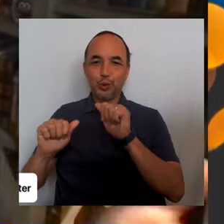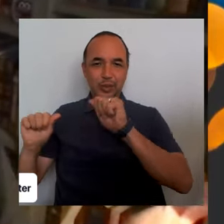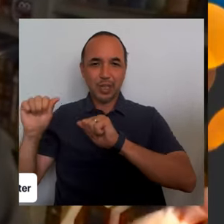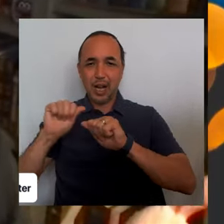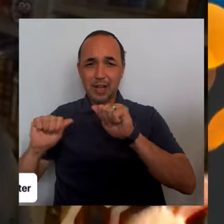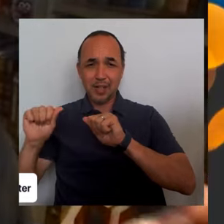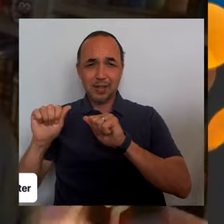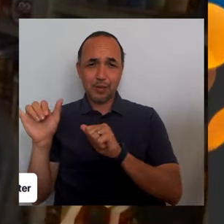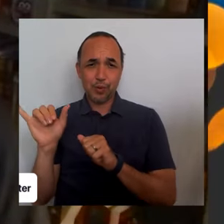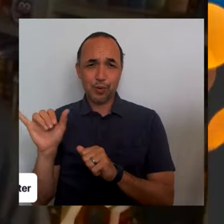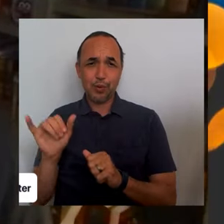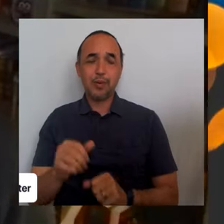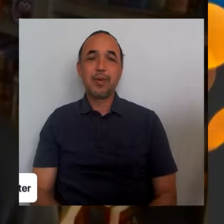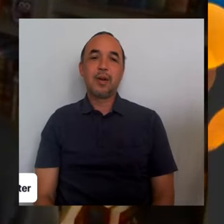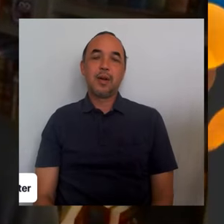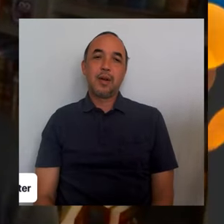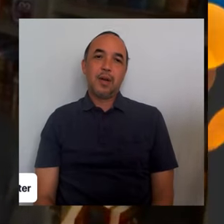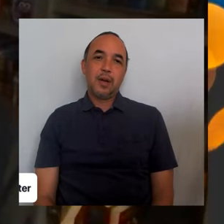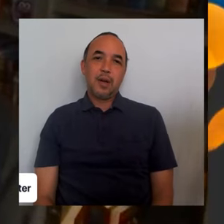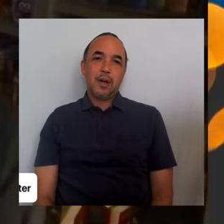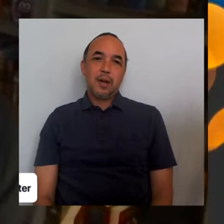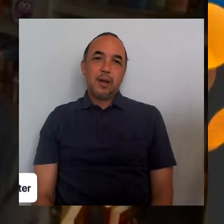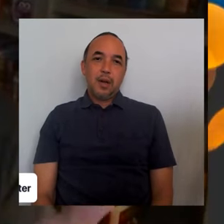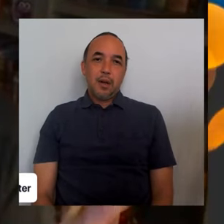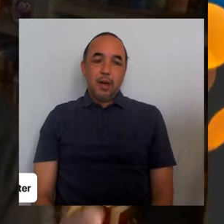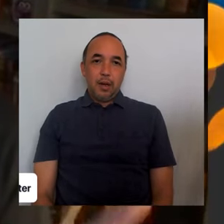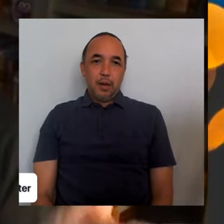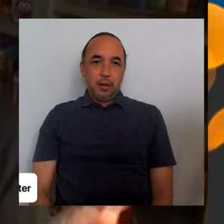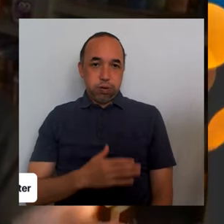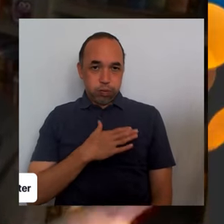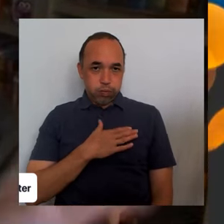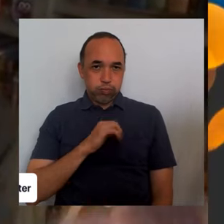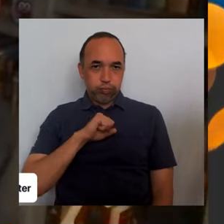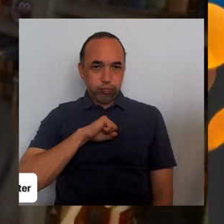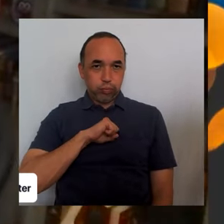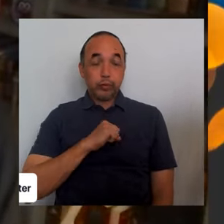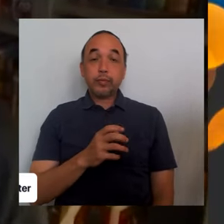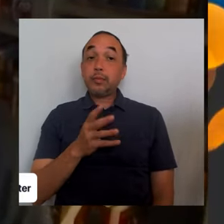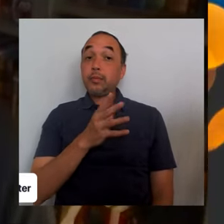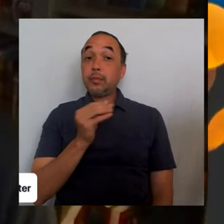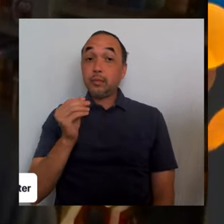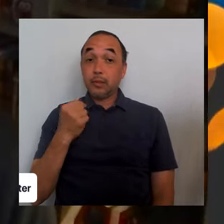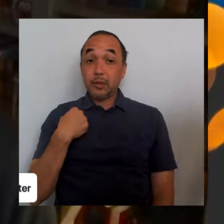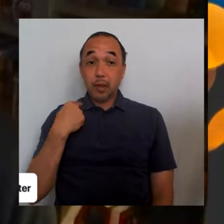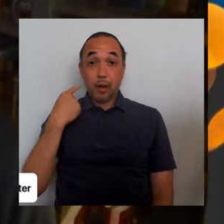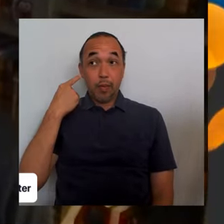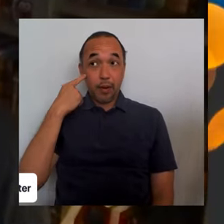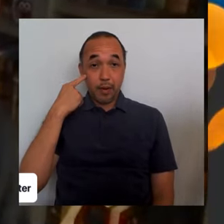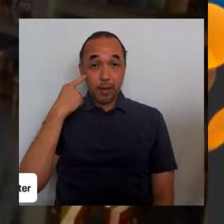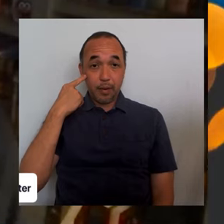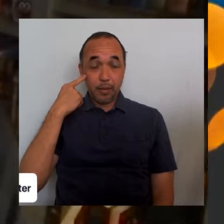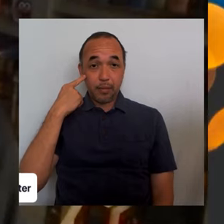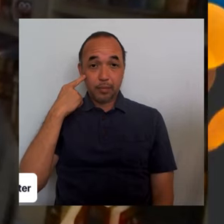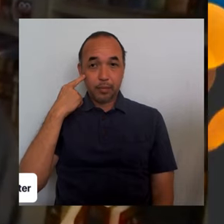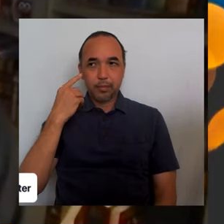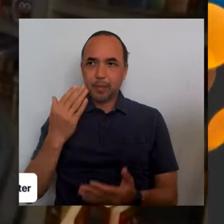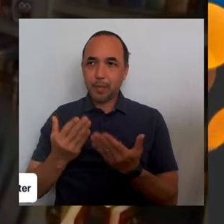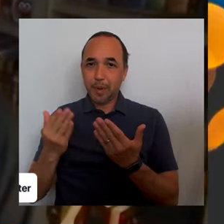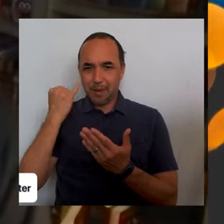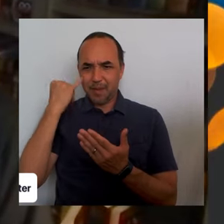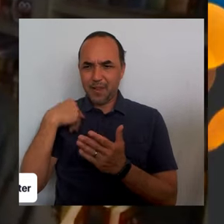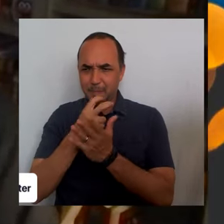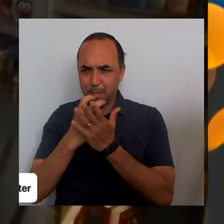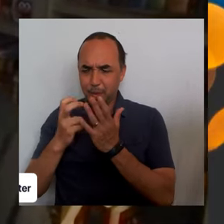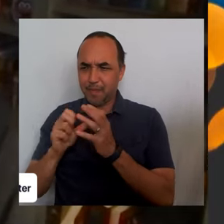and I thought in the beginning, excuse me, this has been, I thought maybe it would dispel a lot of my beliefs in the paranormal